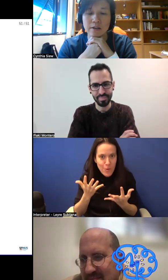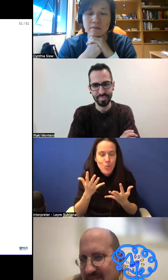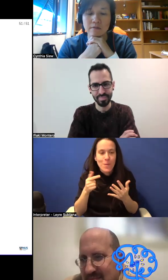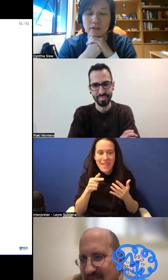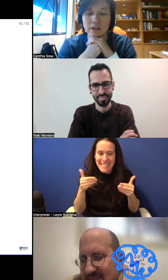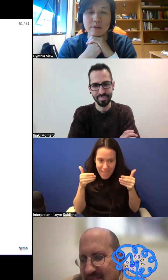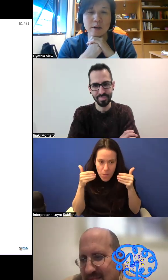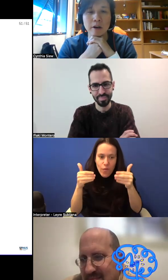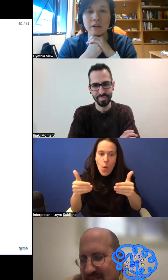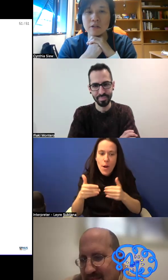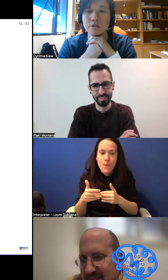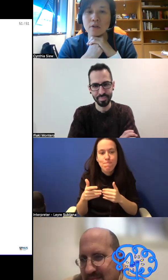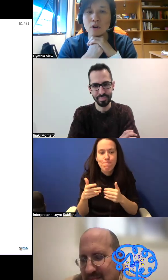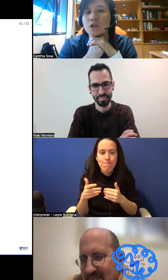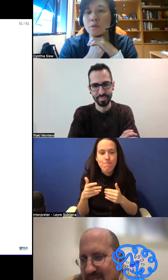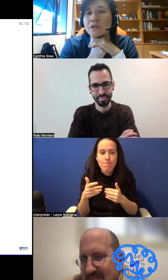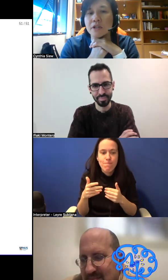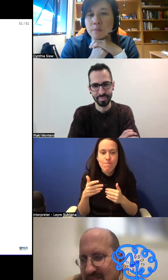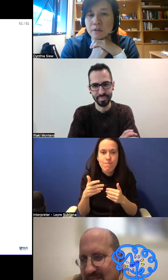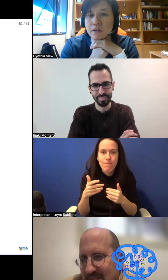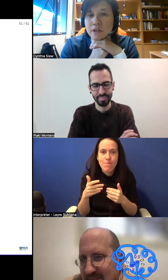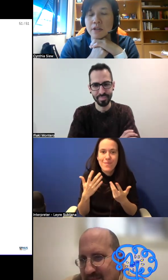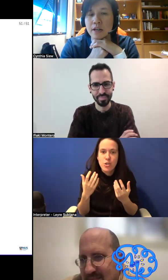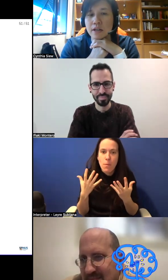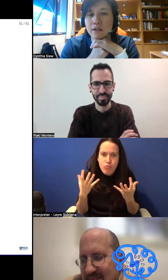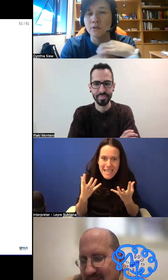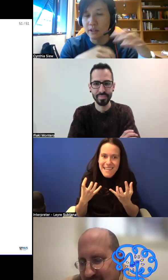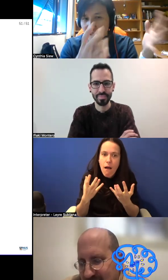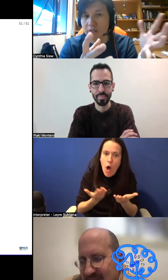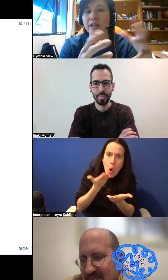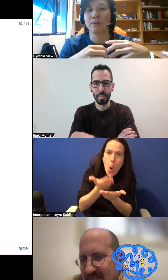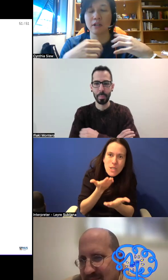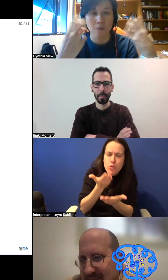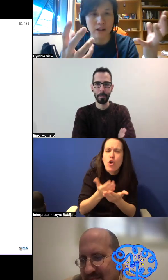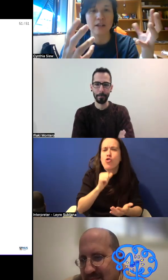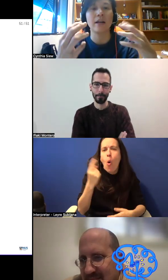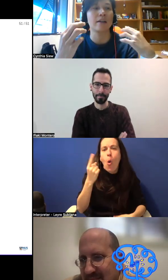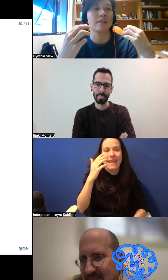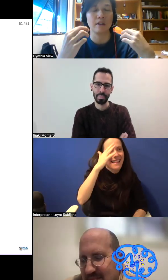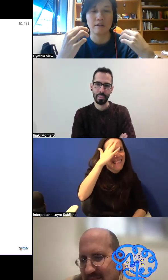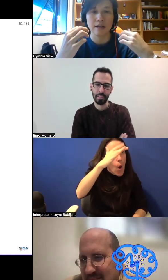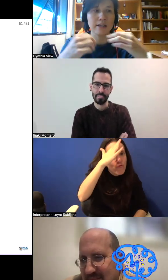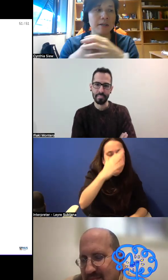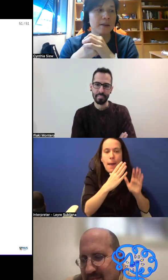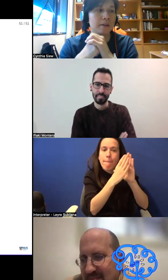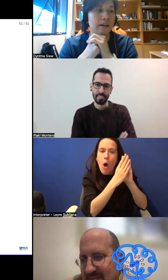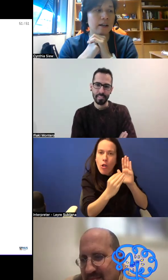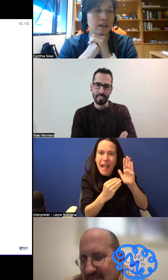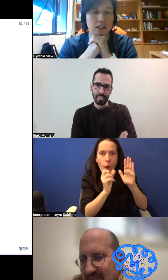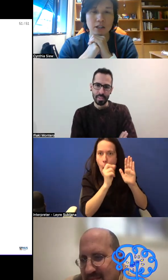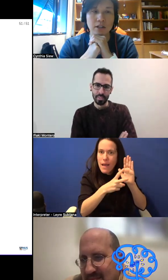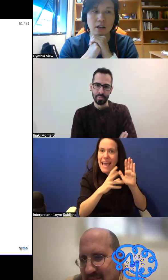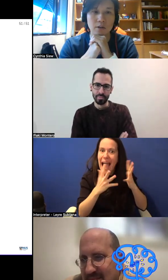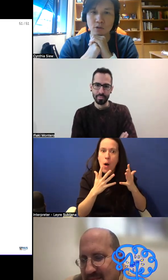that can have some practical sort of contributions as well, not just doing the theory and doing the modeling and like can it be something that